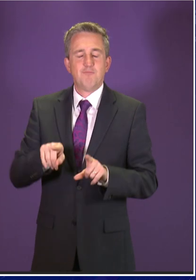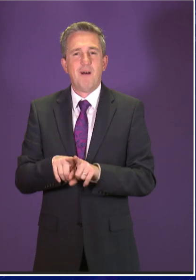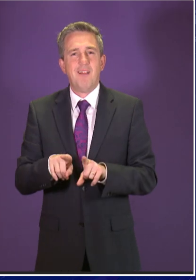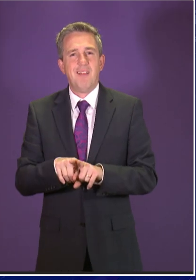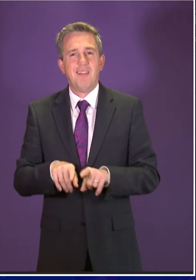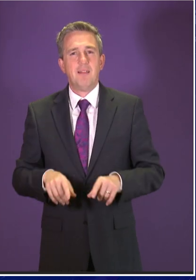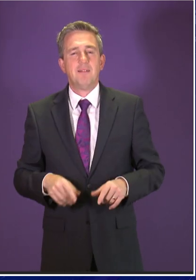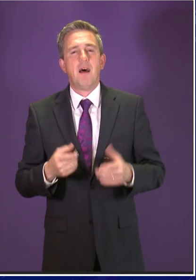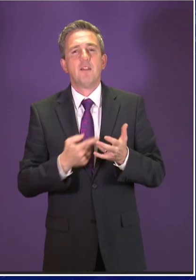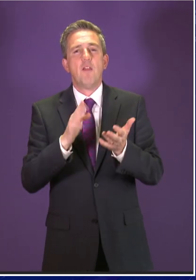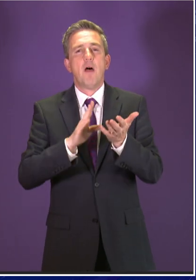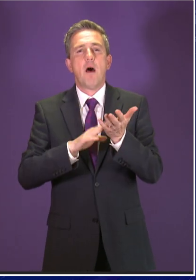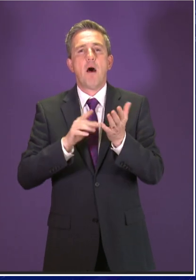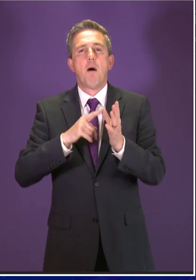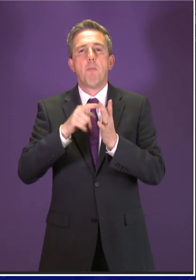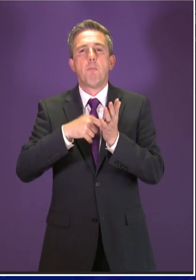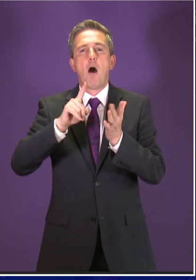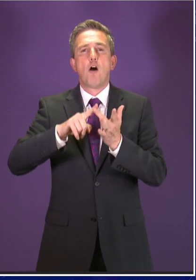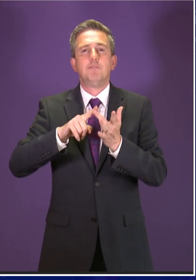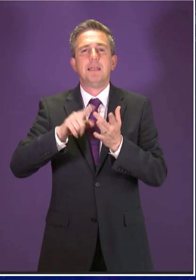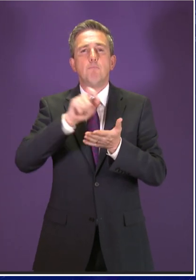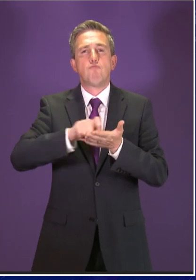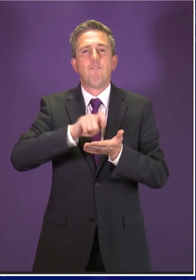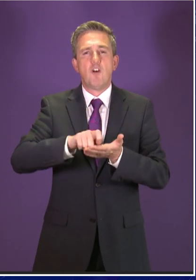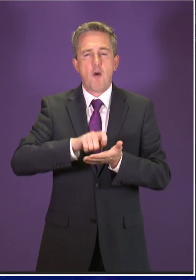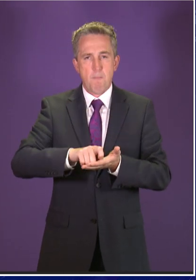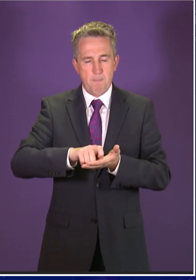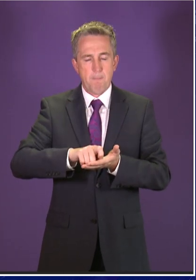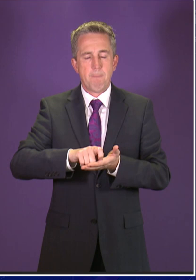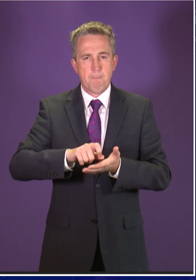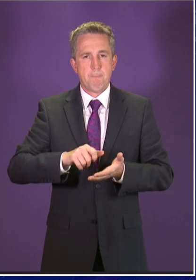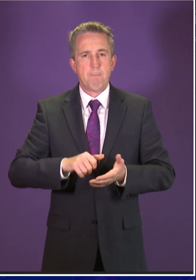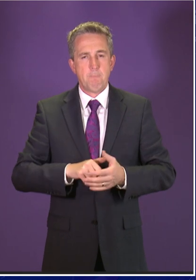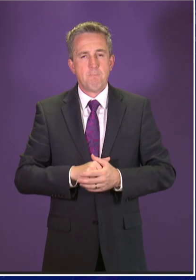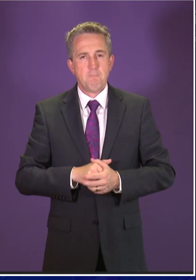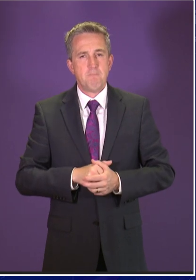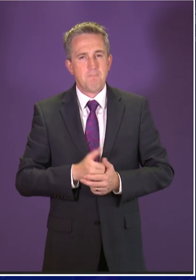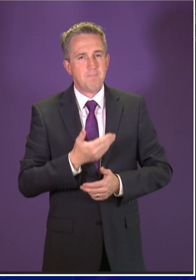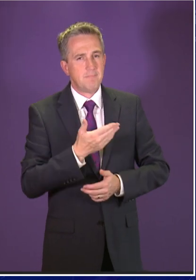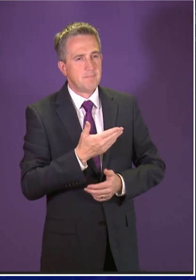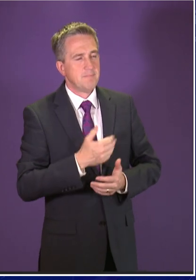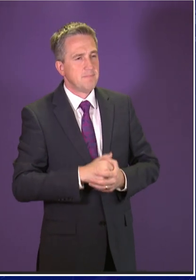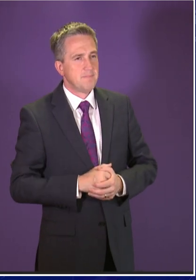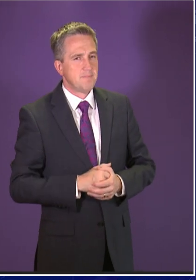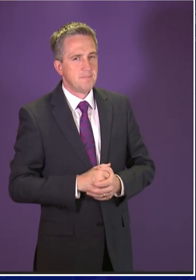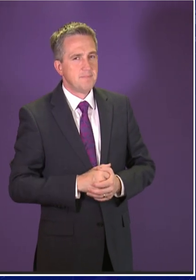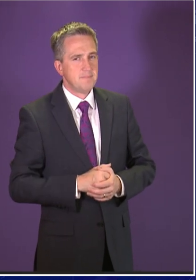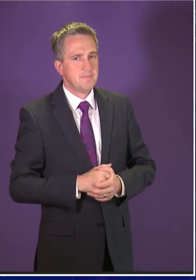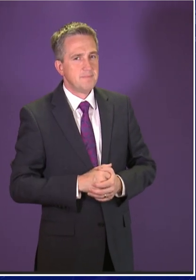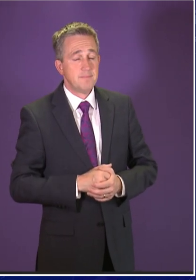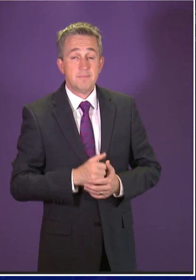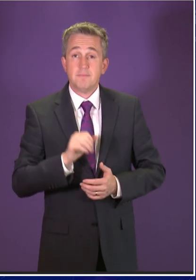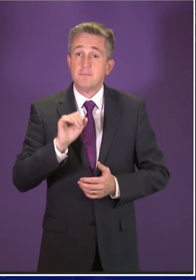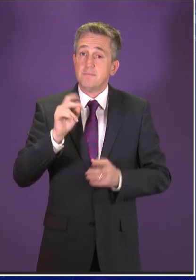There's another Māori proverb which goes, toi tū te kupu, toi tū te mana, toi tū te whenua.